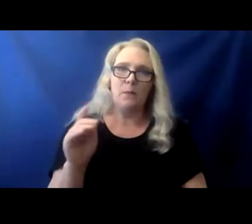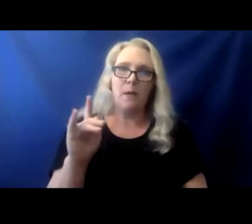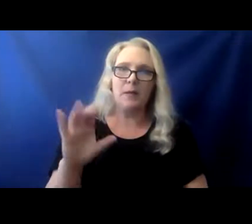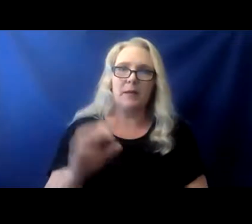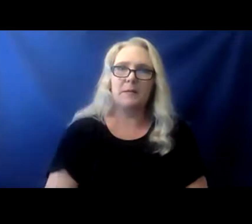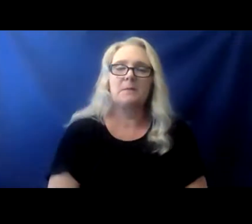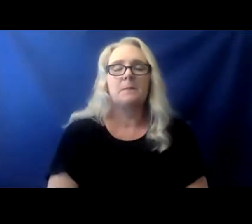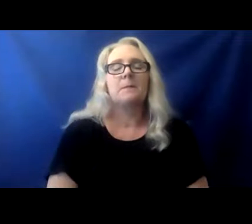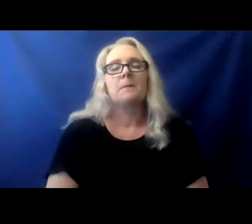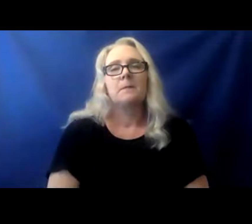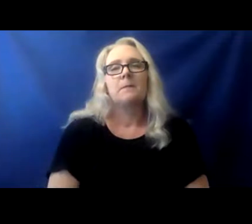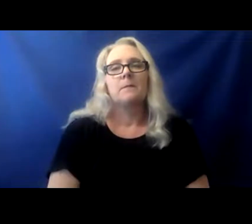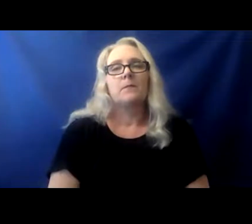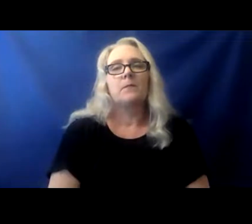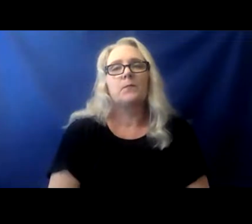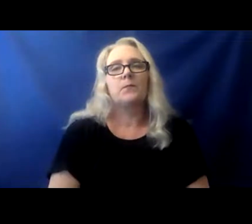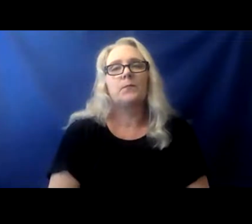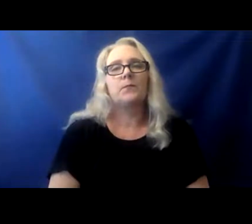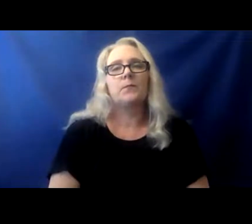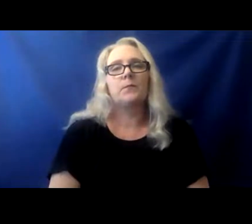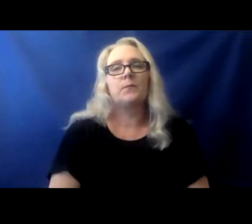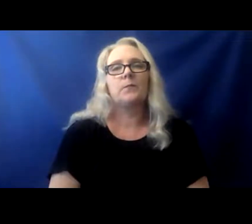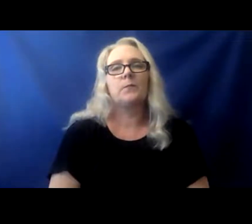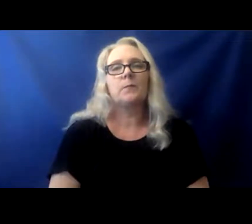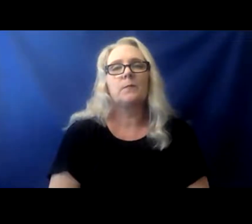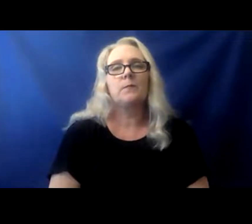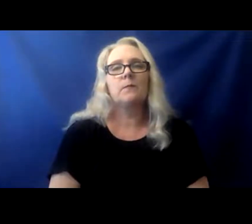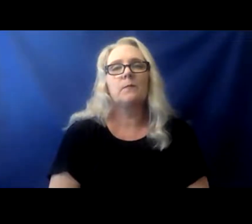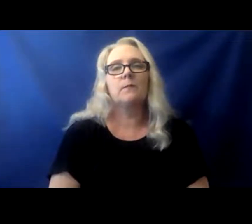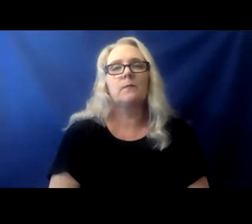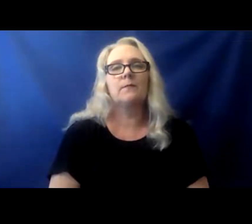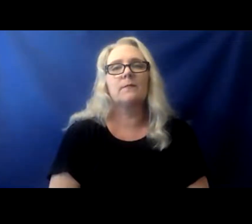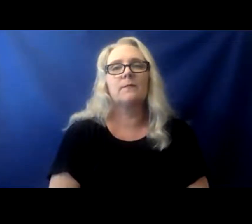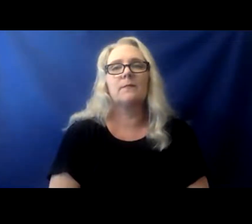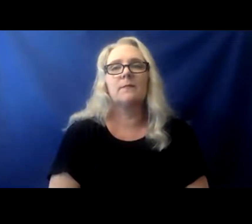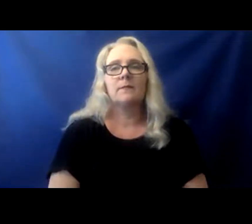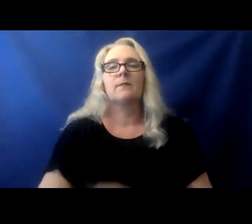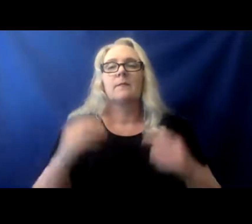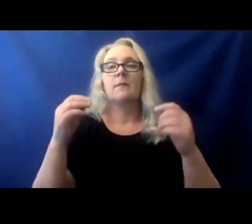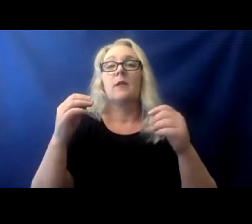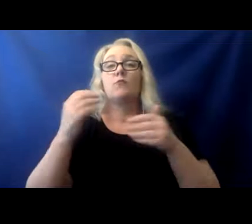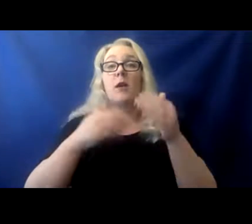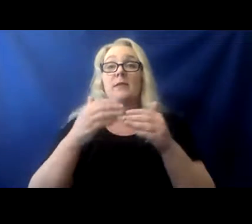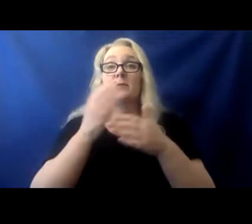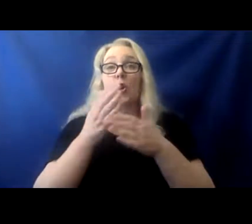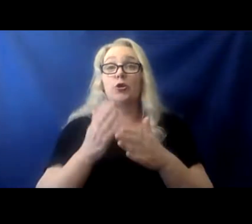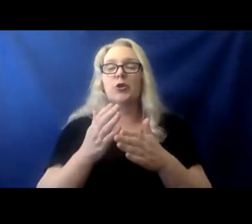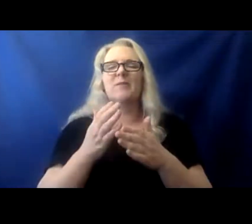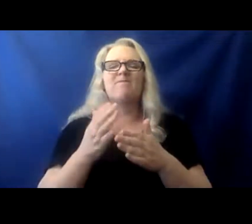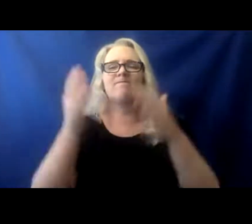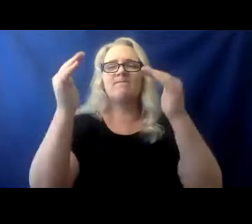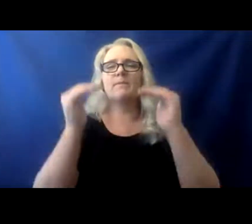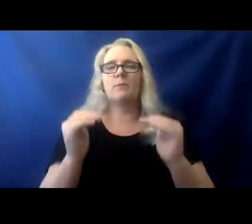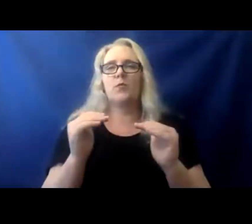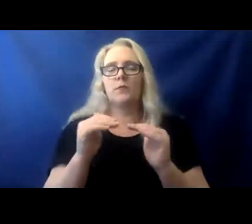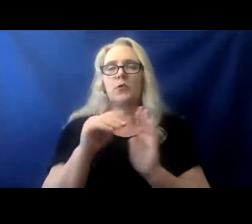I do want to, if it's okay, move from process, which I'm a big believer in process and partnership, but to policy and just open up some